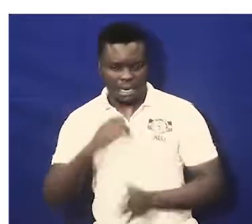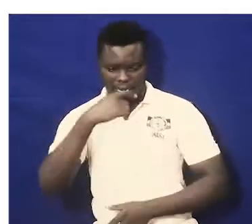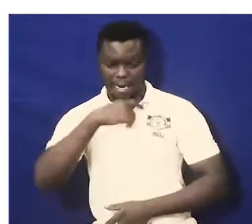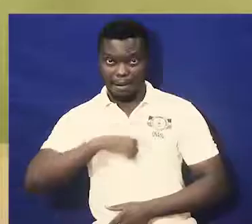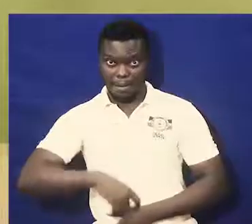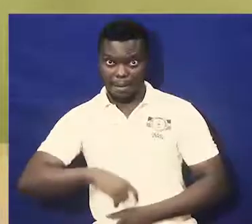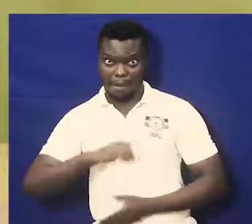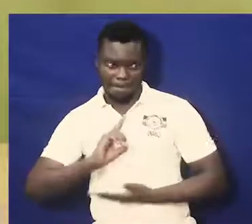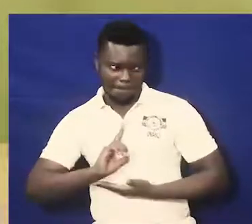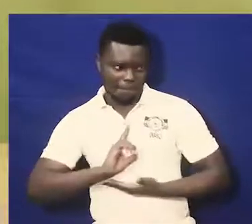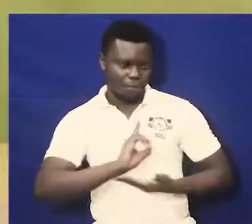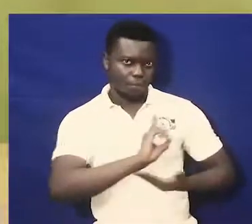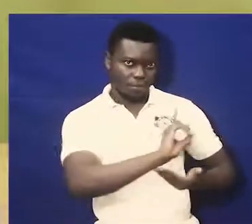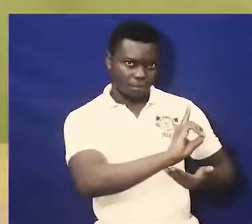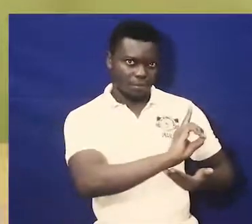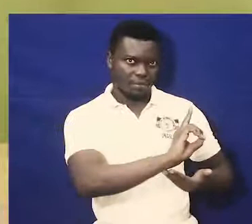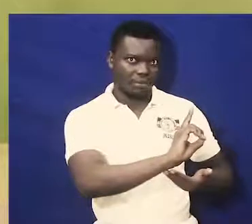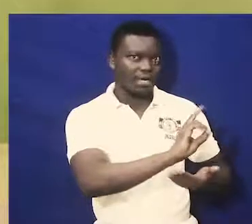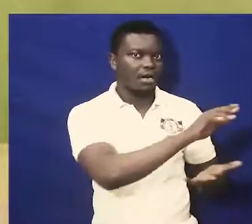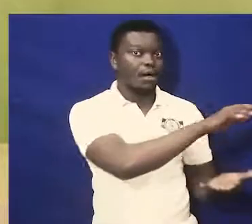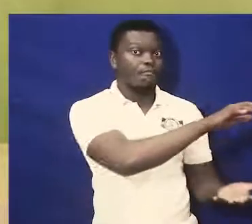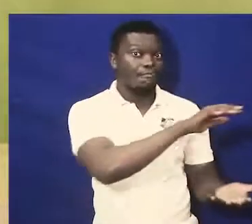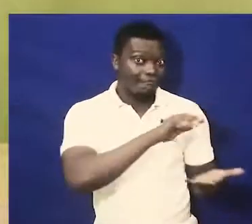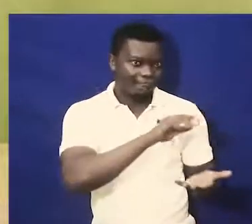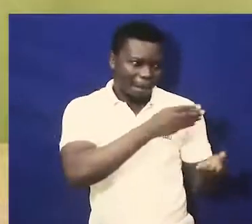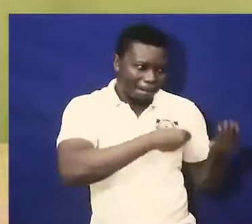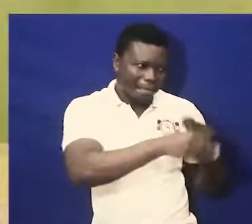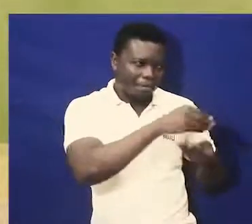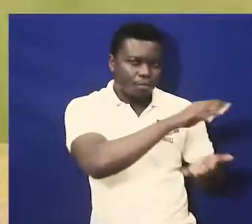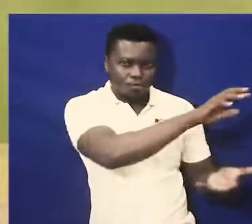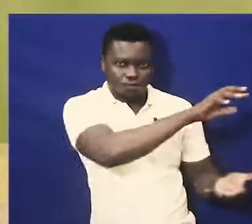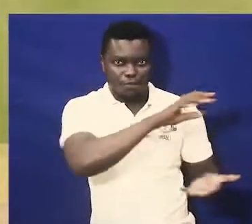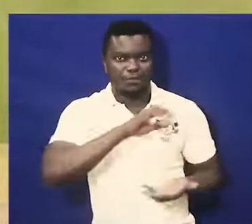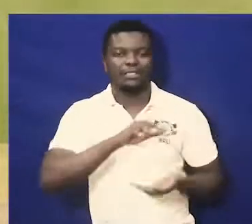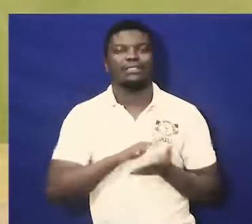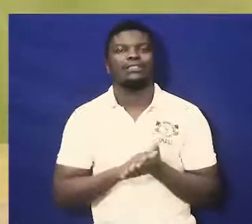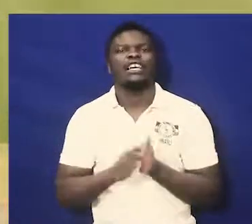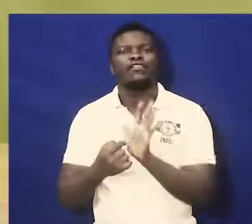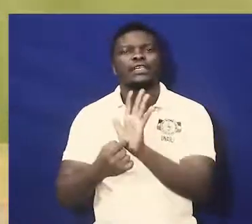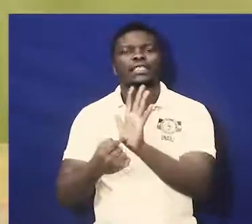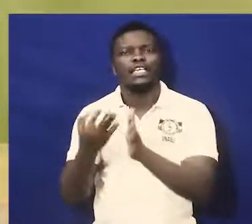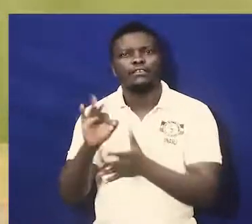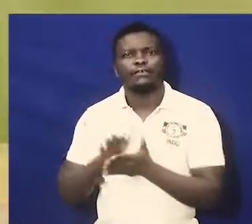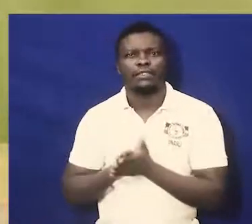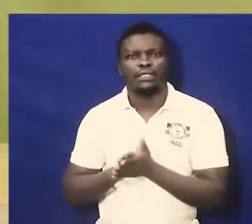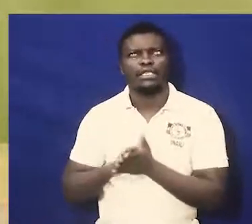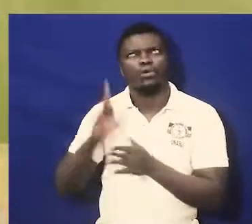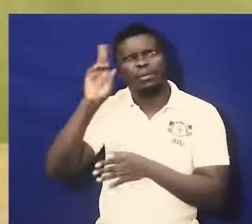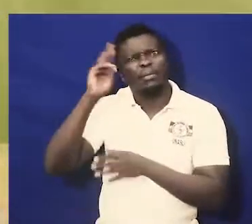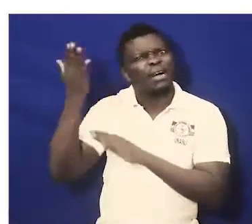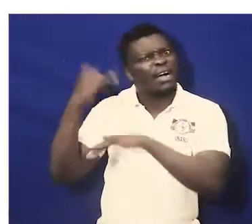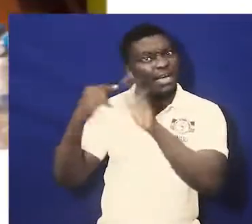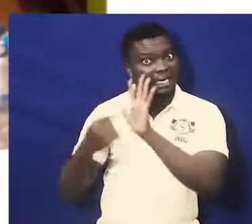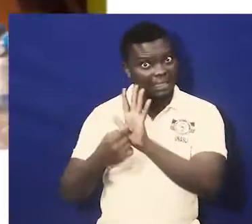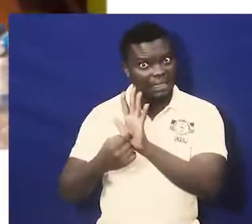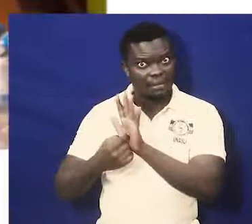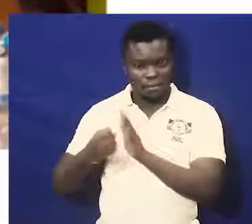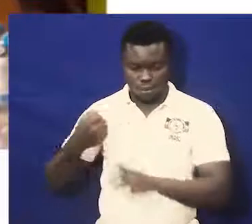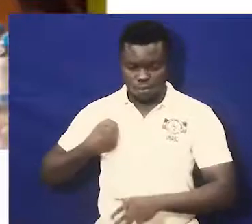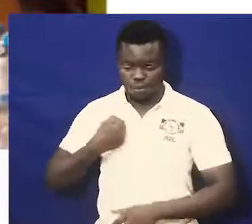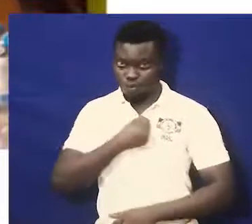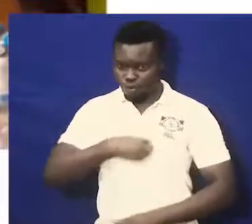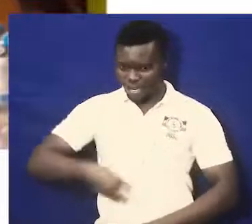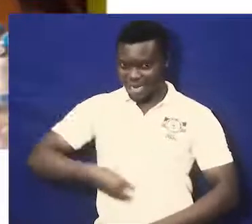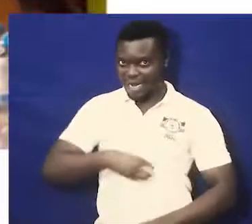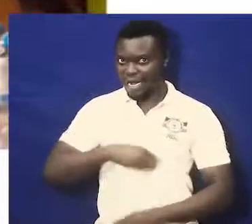wholesaler or a manufacturer. For example, if we get back to our example of Nalongo's shop,